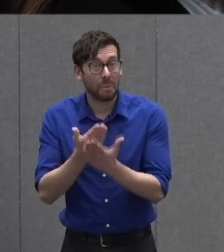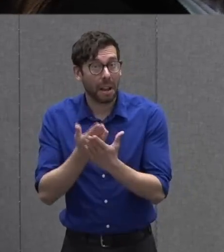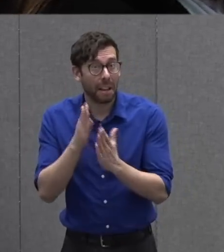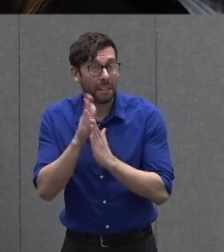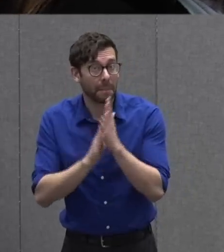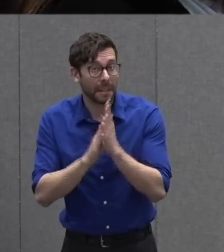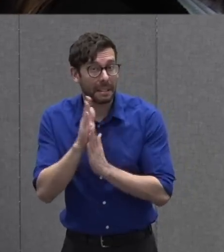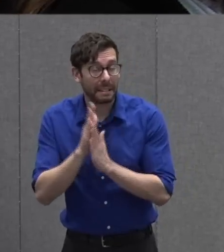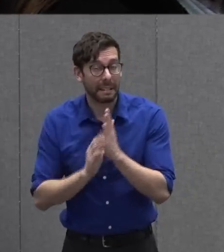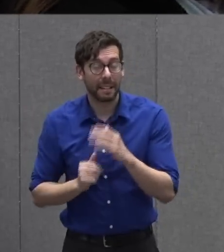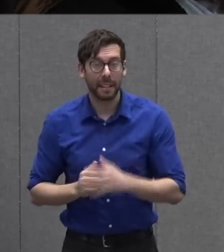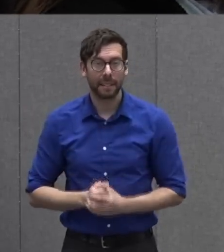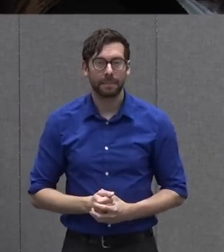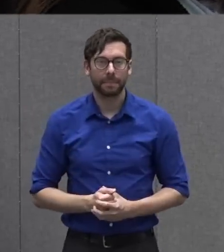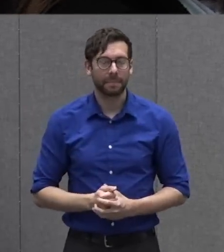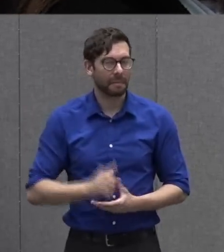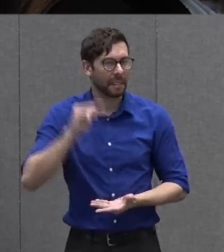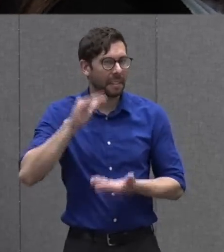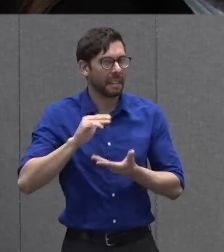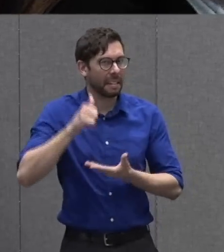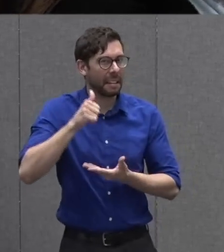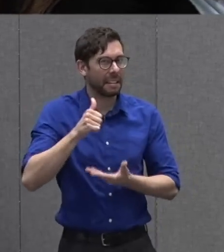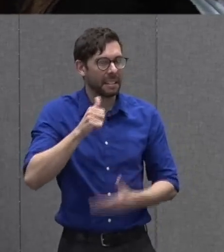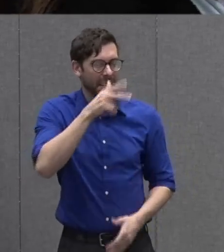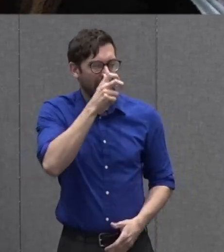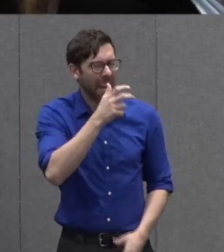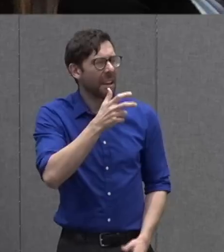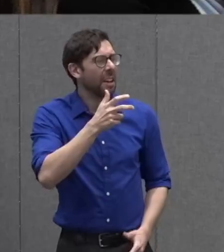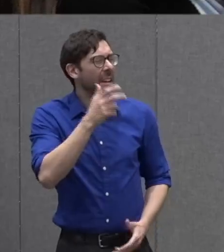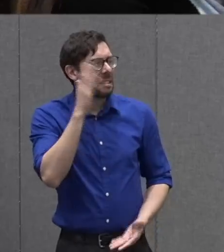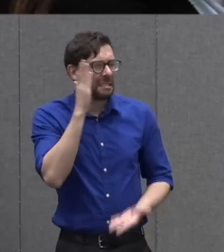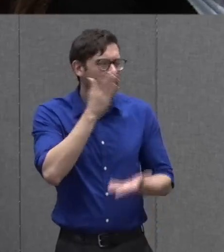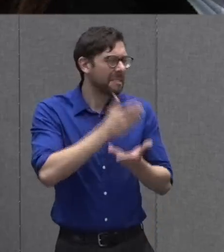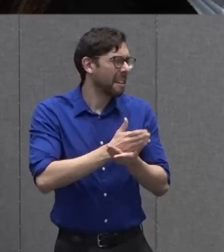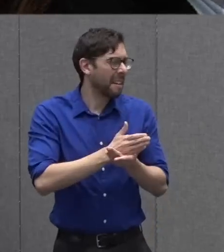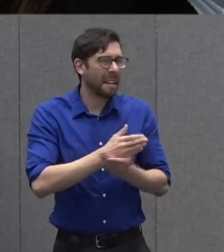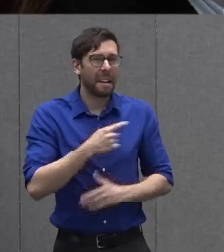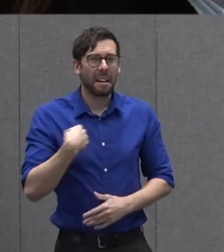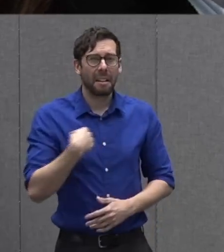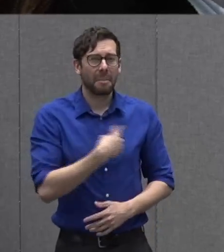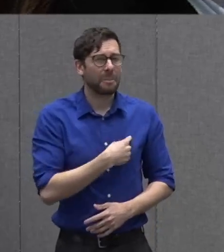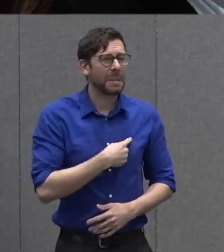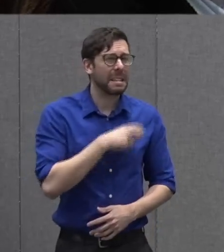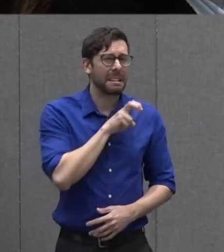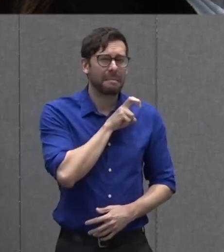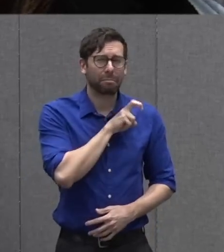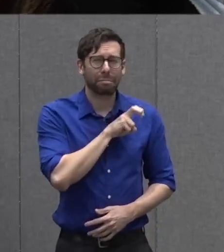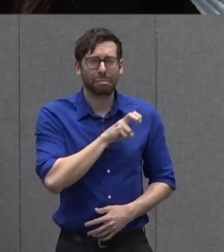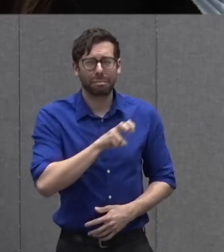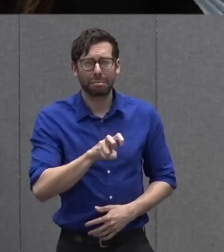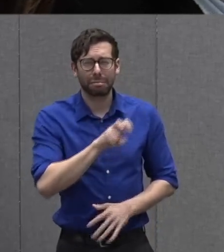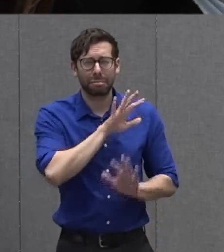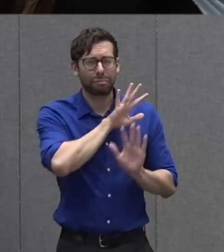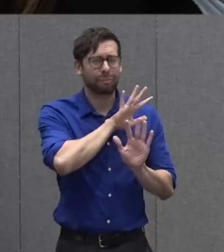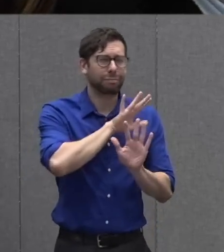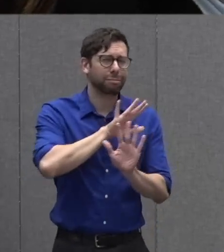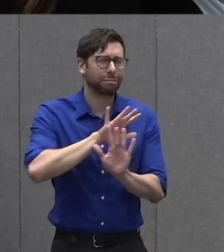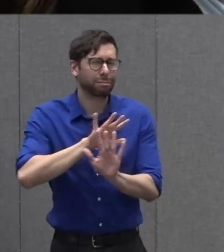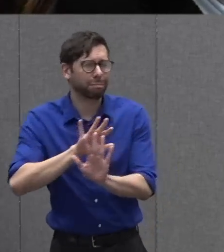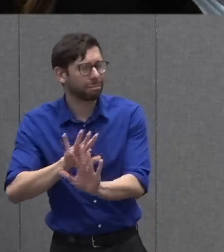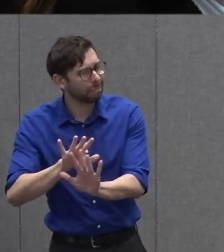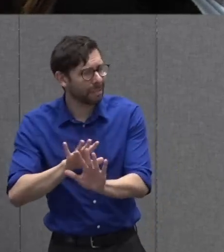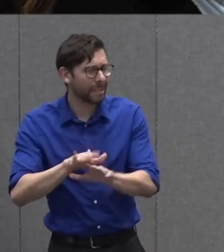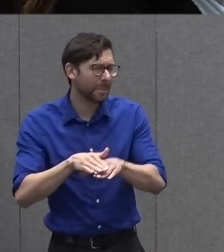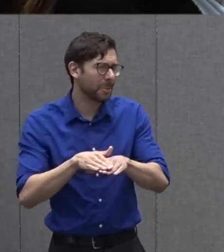Stop! Yipped the littlest ant. We've traveled way too slow. There's no food